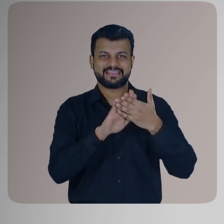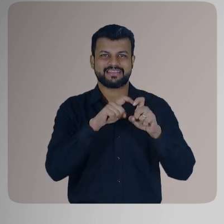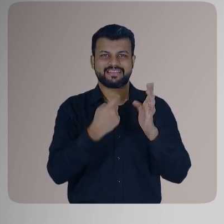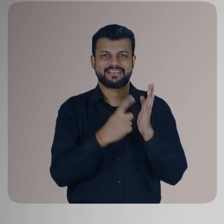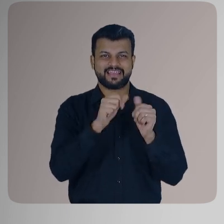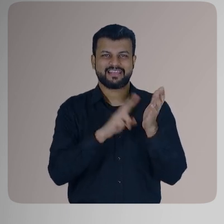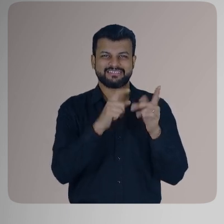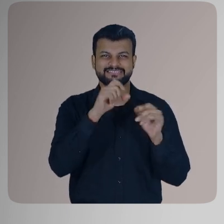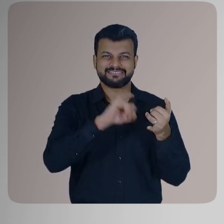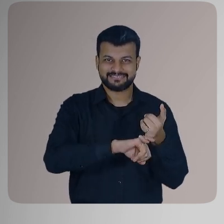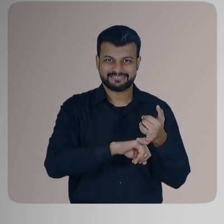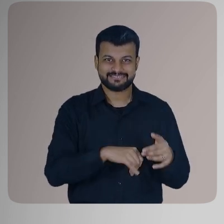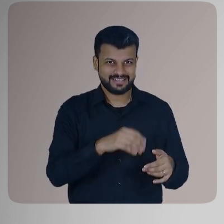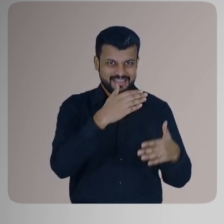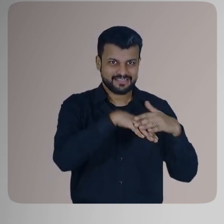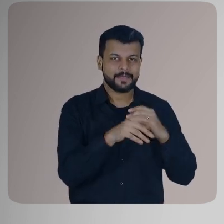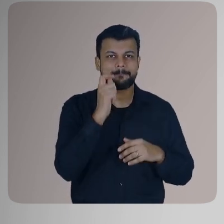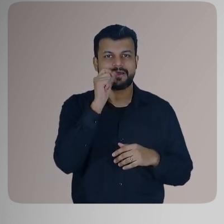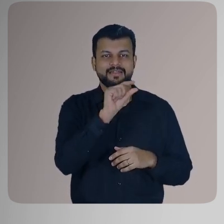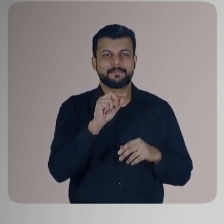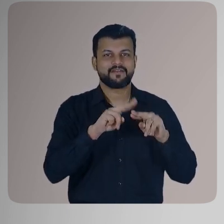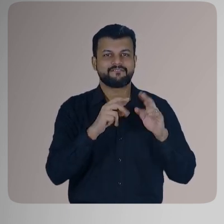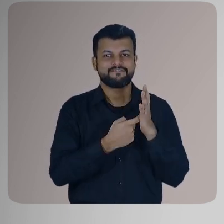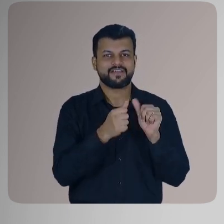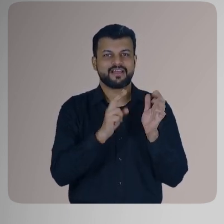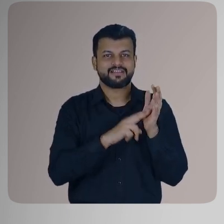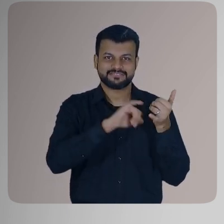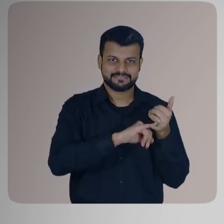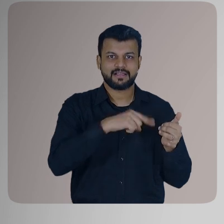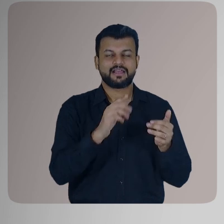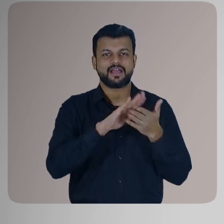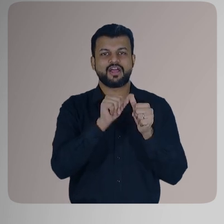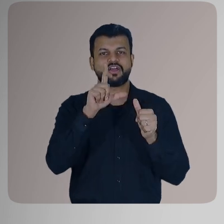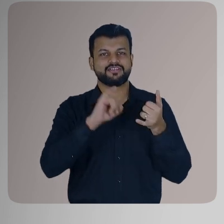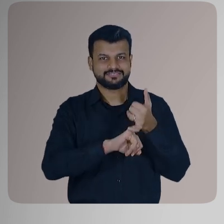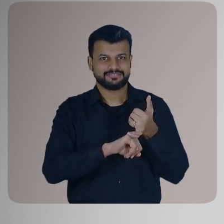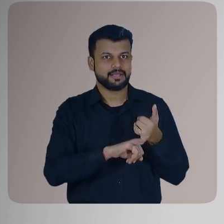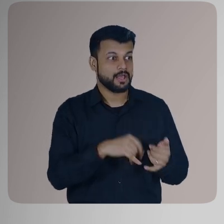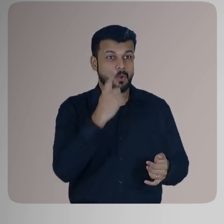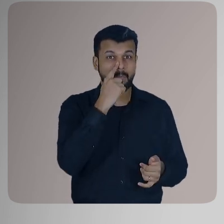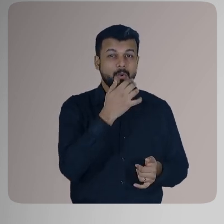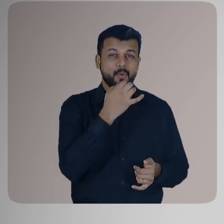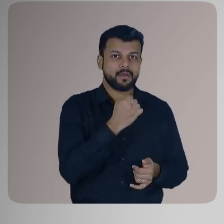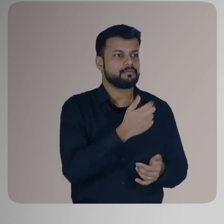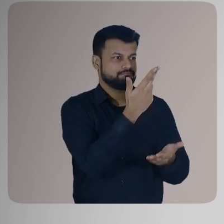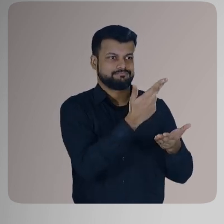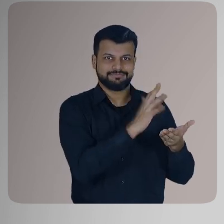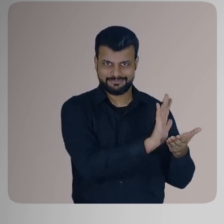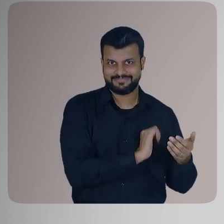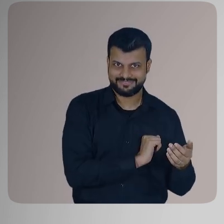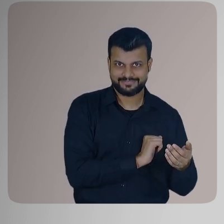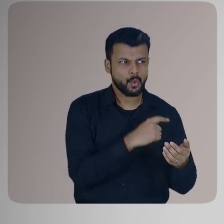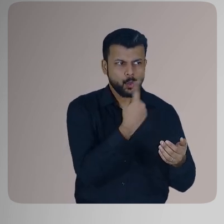in 1633 by the Dutch painter Frans Hals of a mature woman whose identity has been lost to